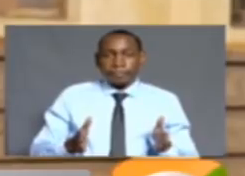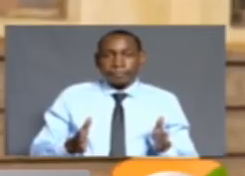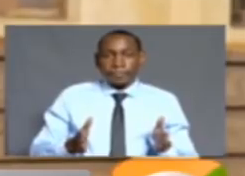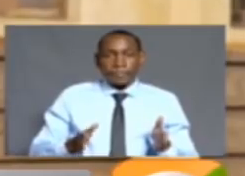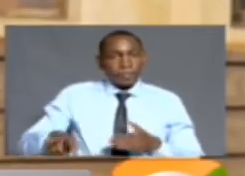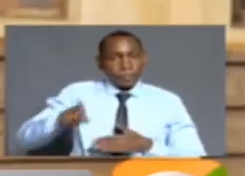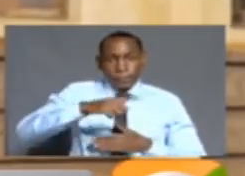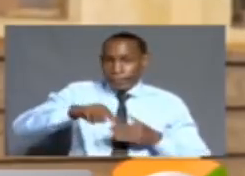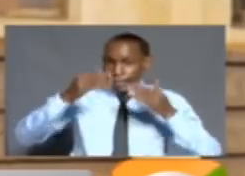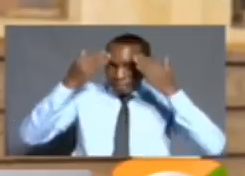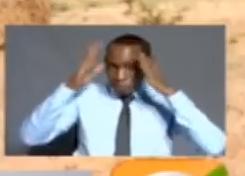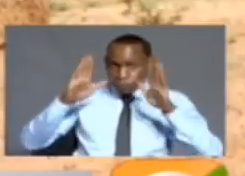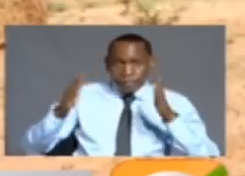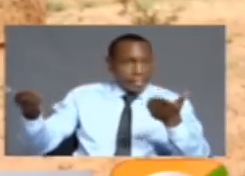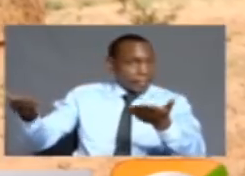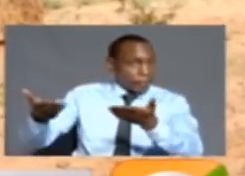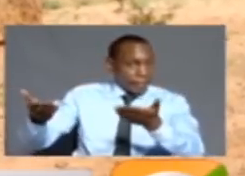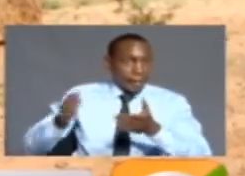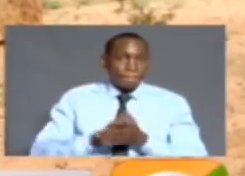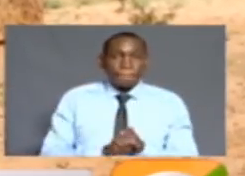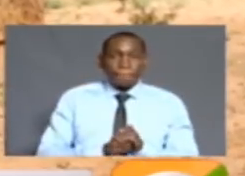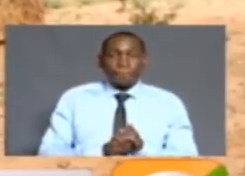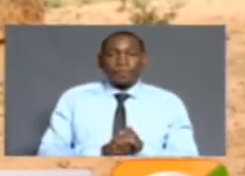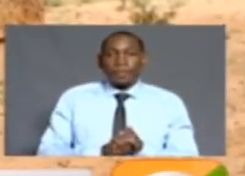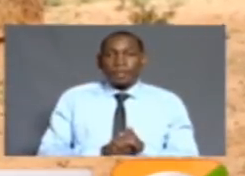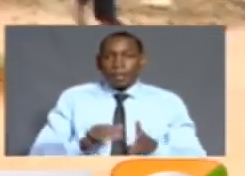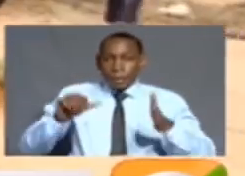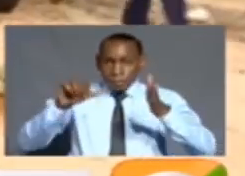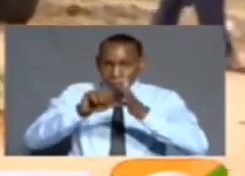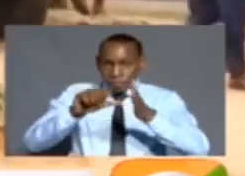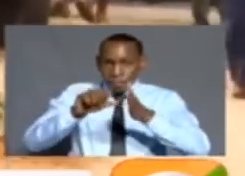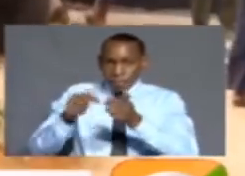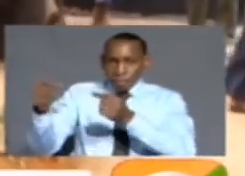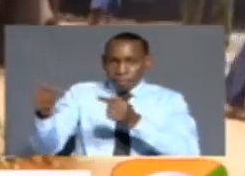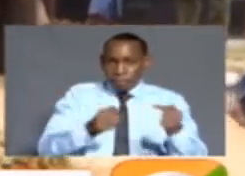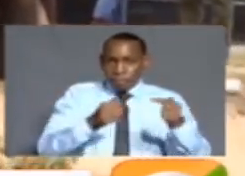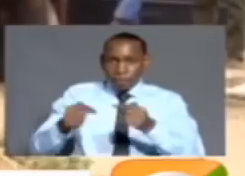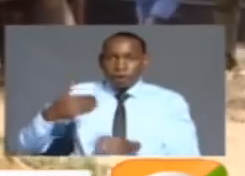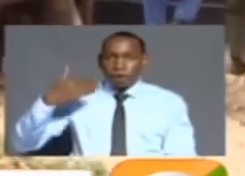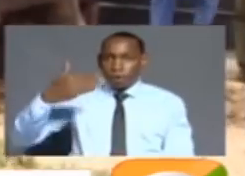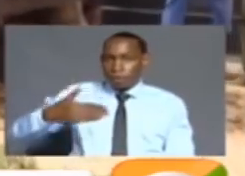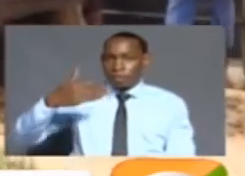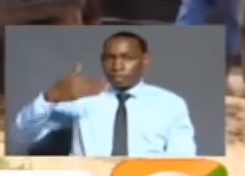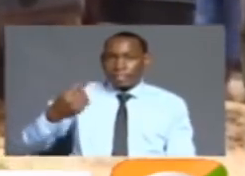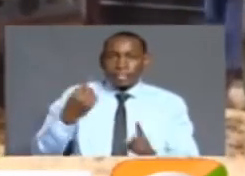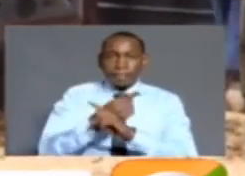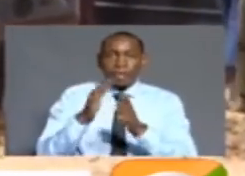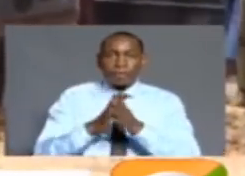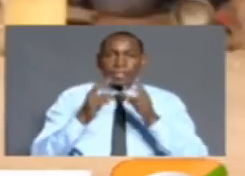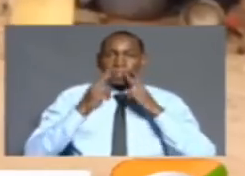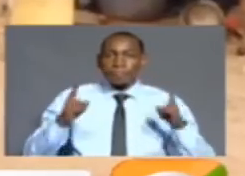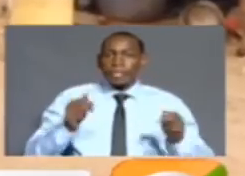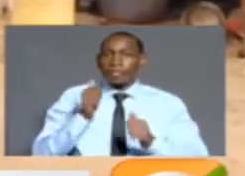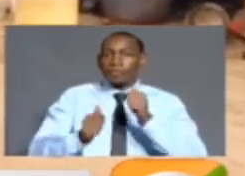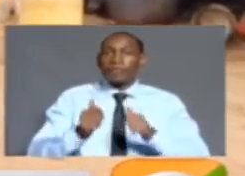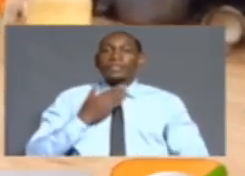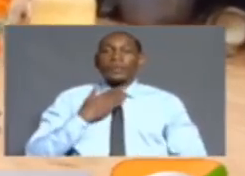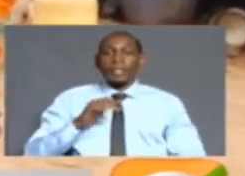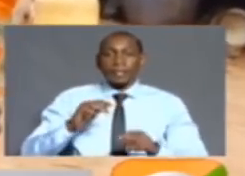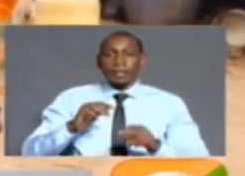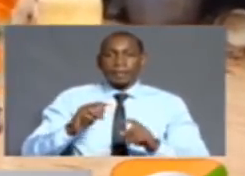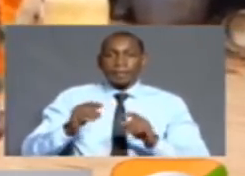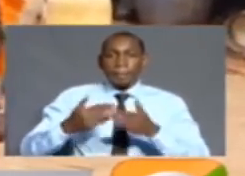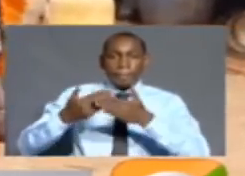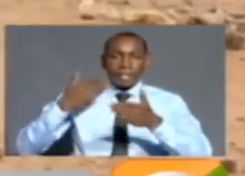We don't know where they have gone. The major cause of the conflict remains always present, unlike the peace they so long for. Past and